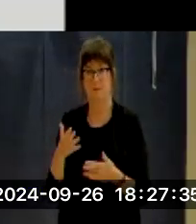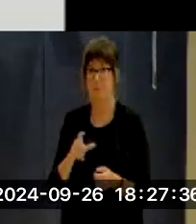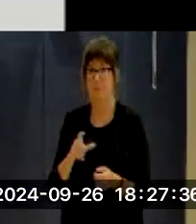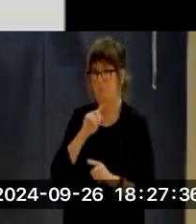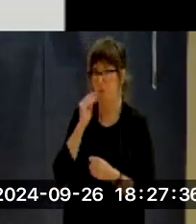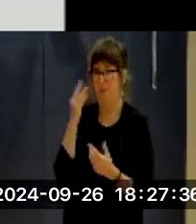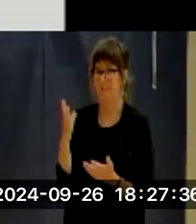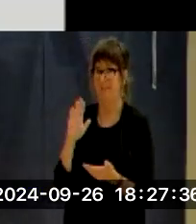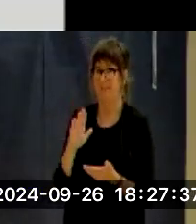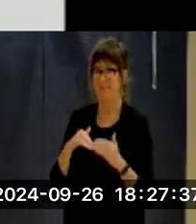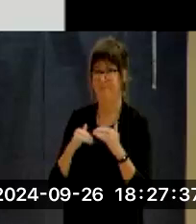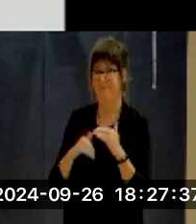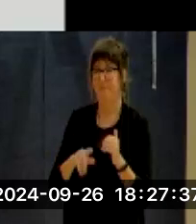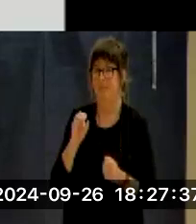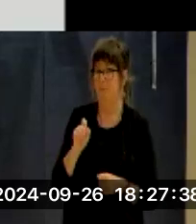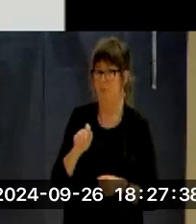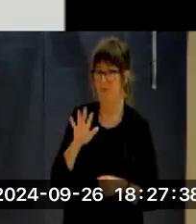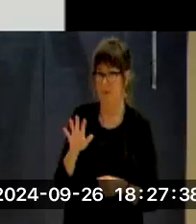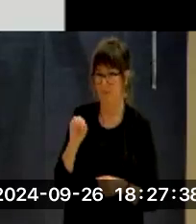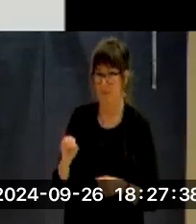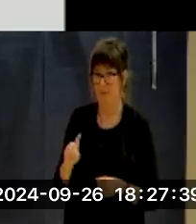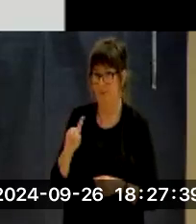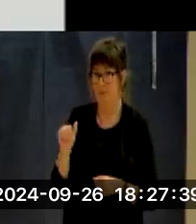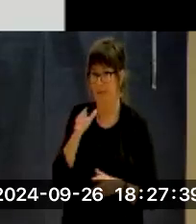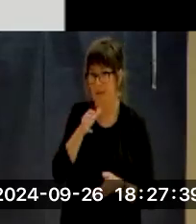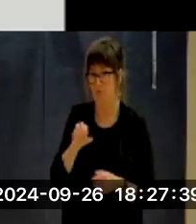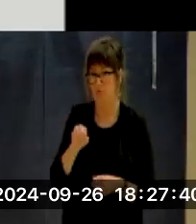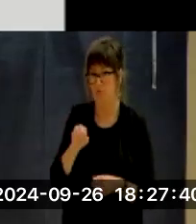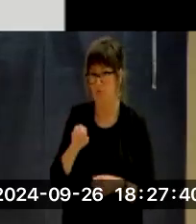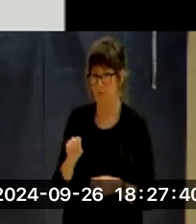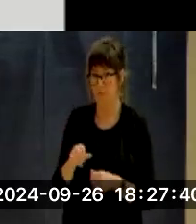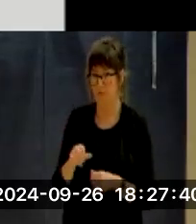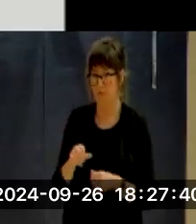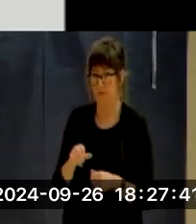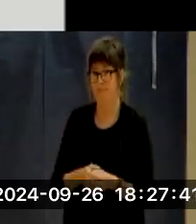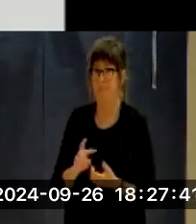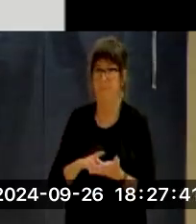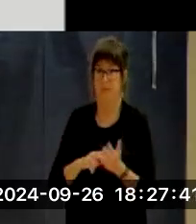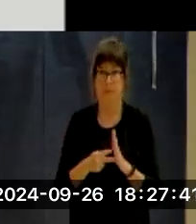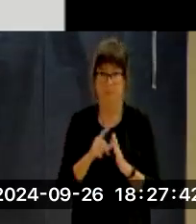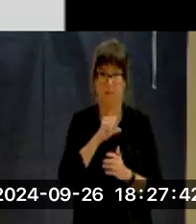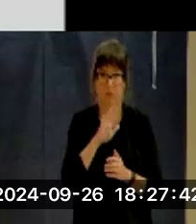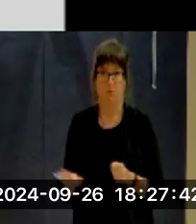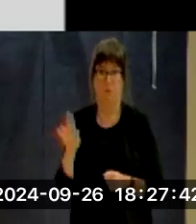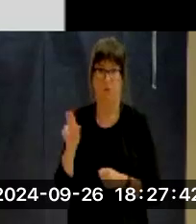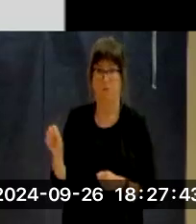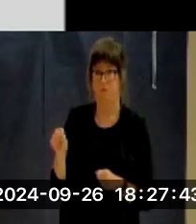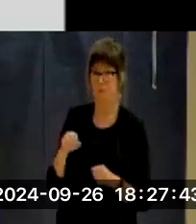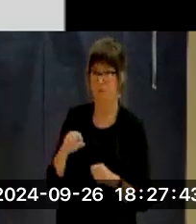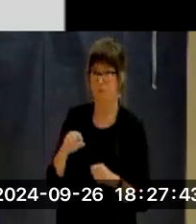than 0.5% of anti-disability hate crimes. In other words, police across the country reported less